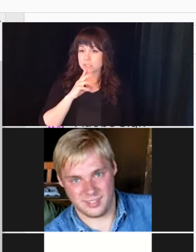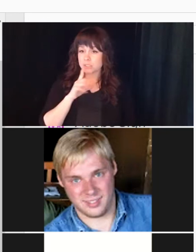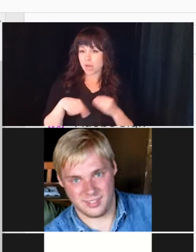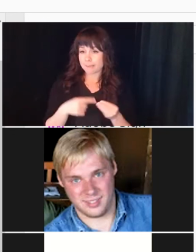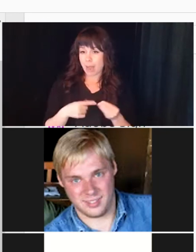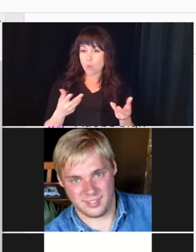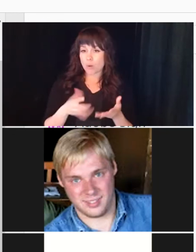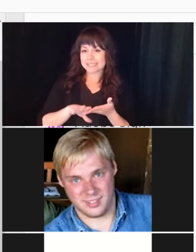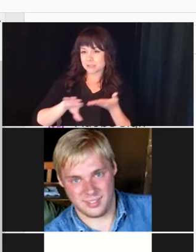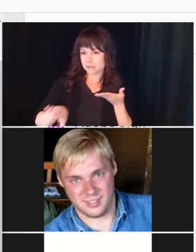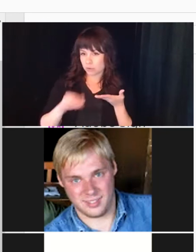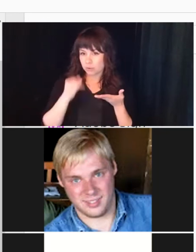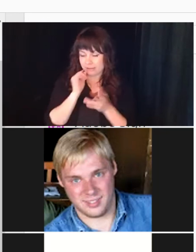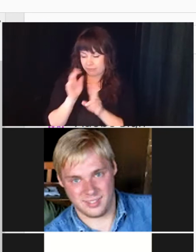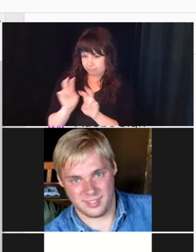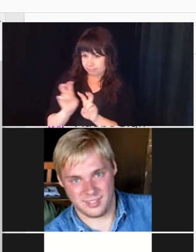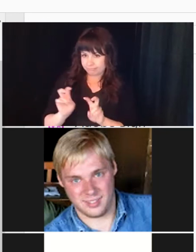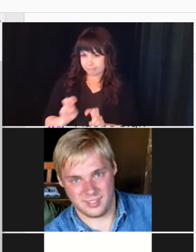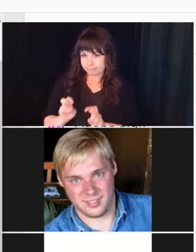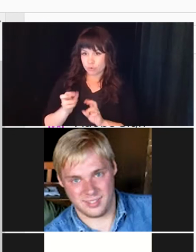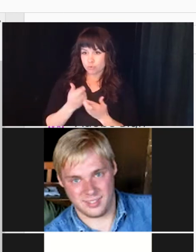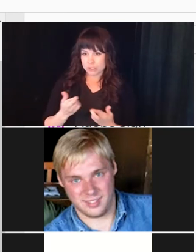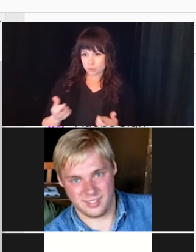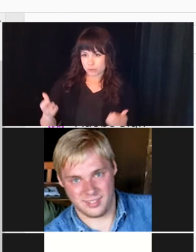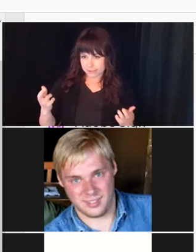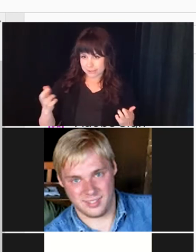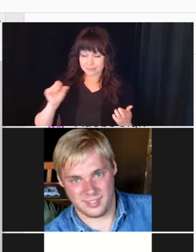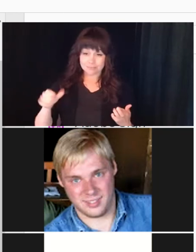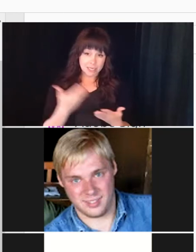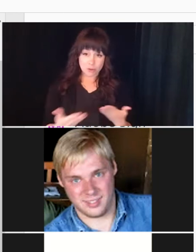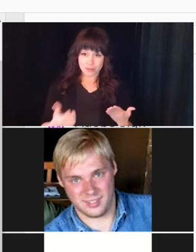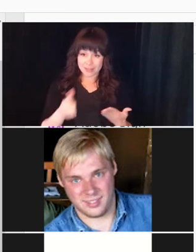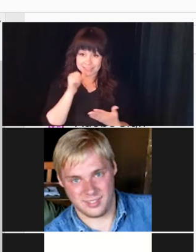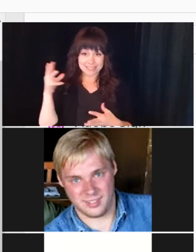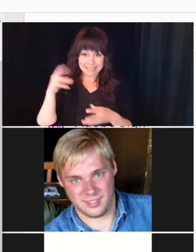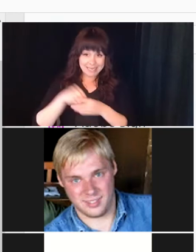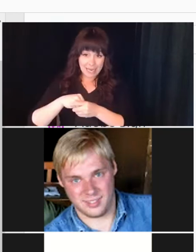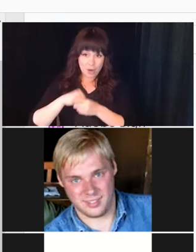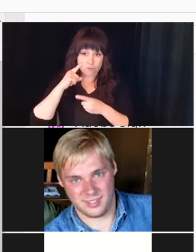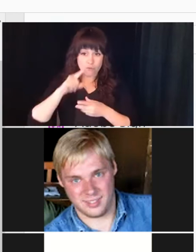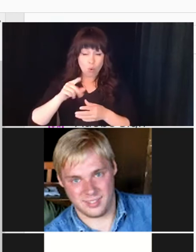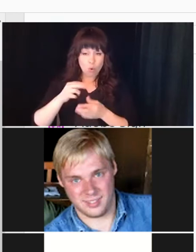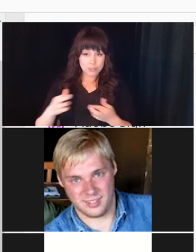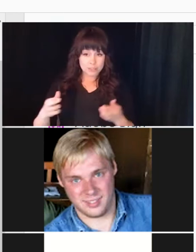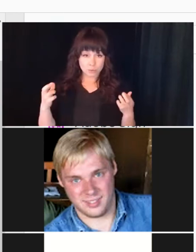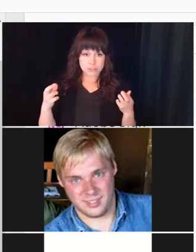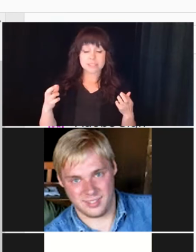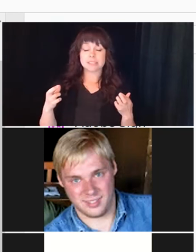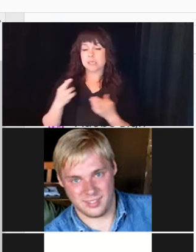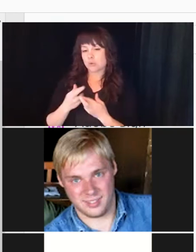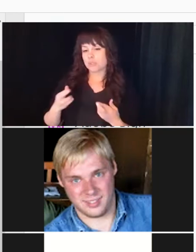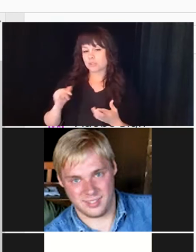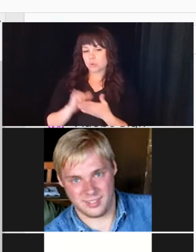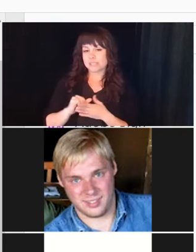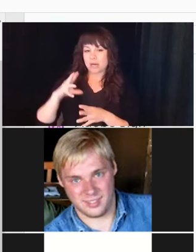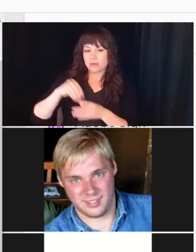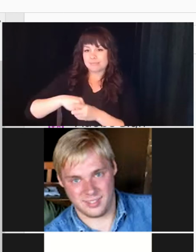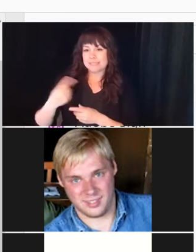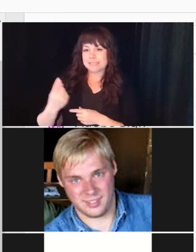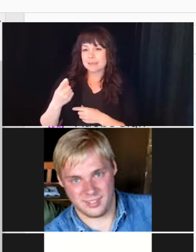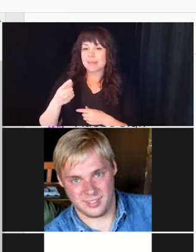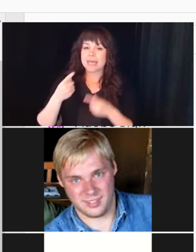they're looking at resources. Another thing that doesn't count in terms of resources are resources that are put in something like an Achieving a